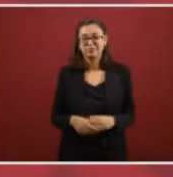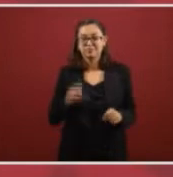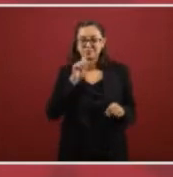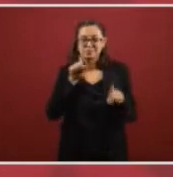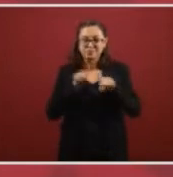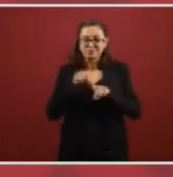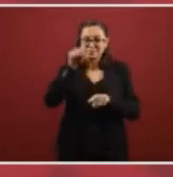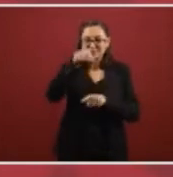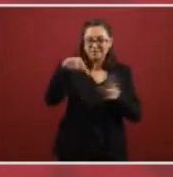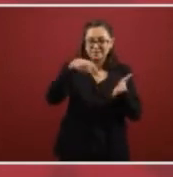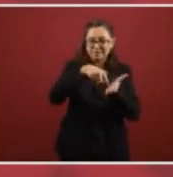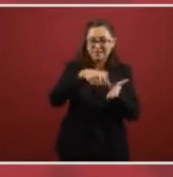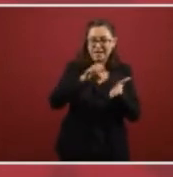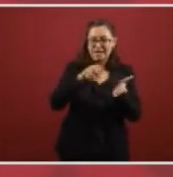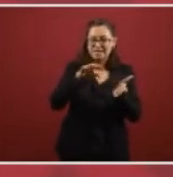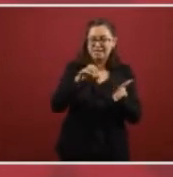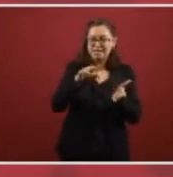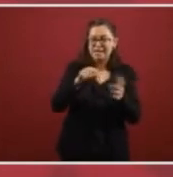Ensenada